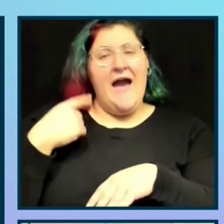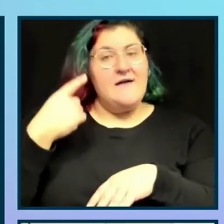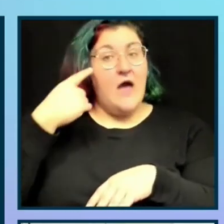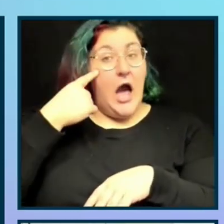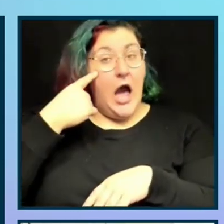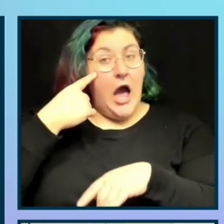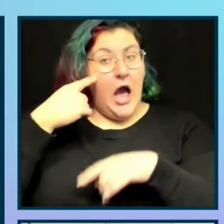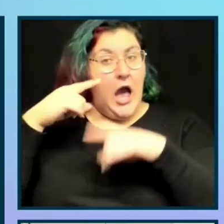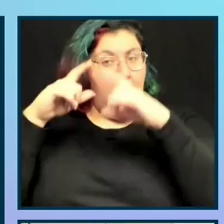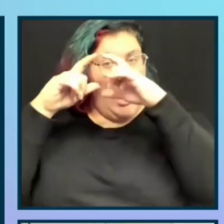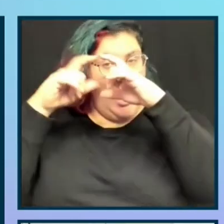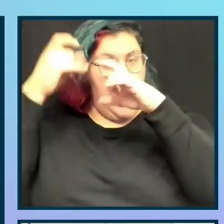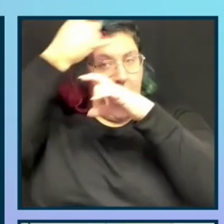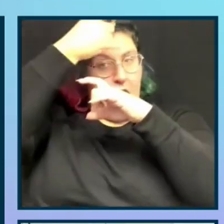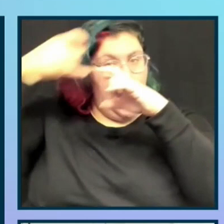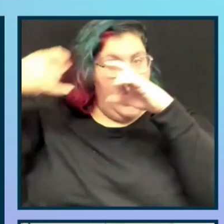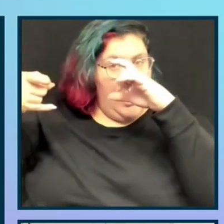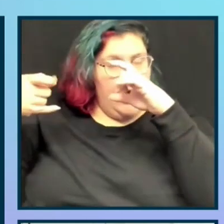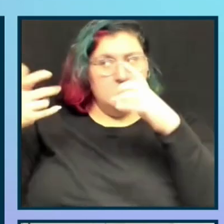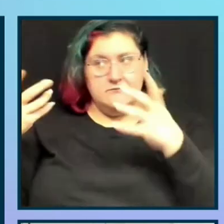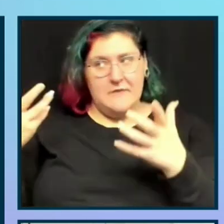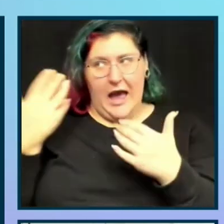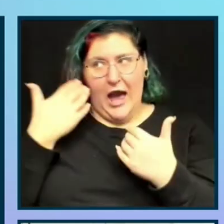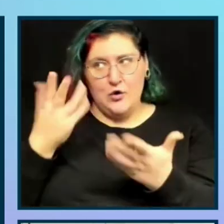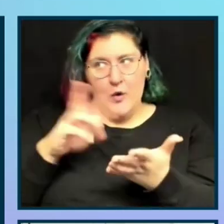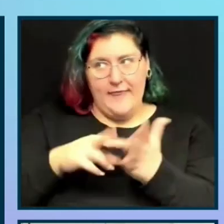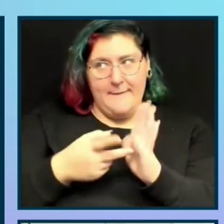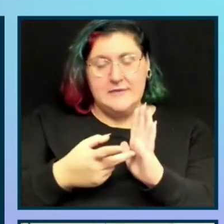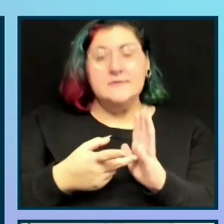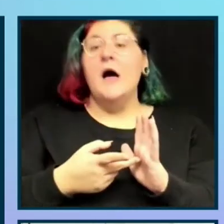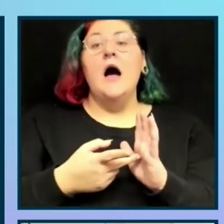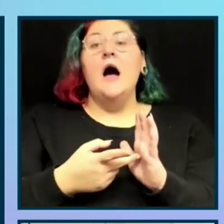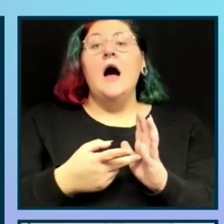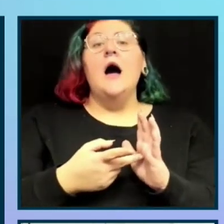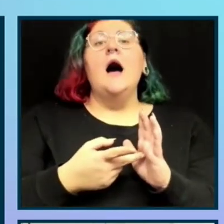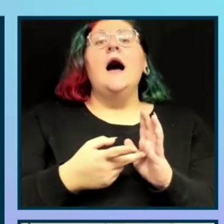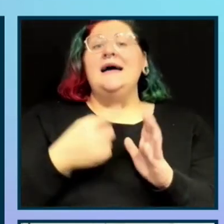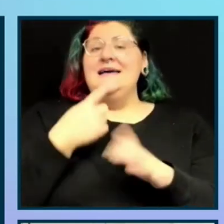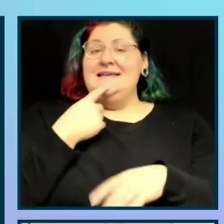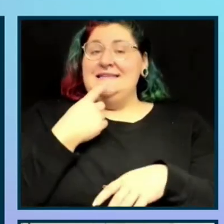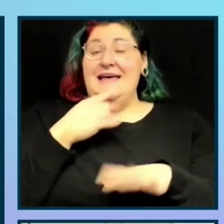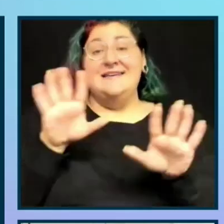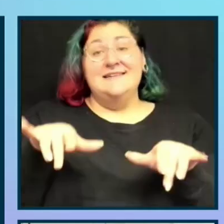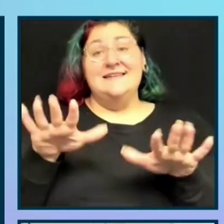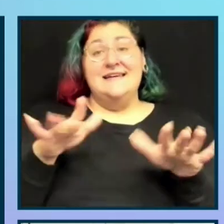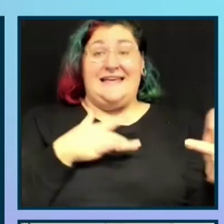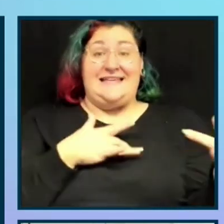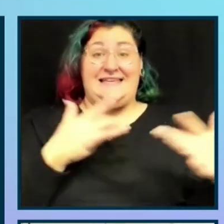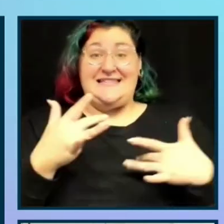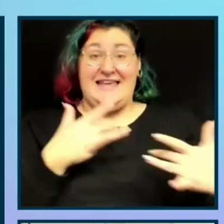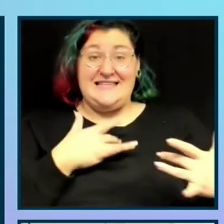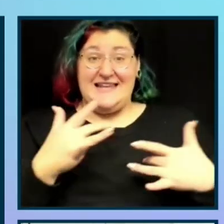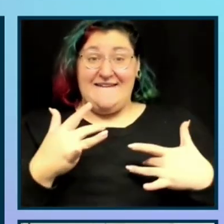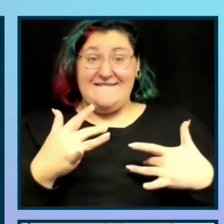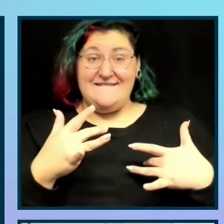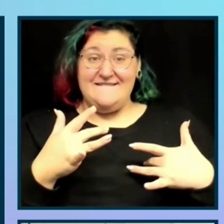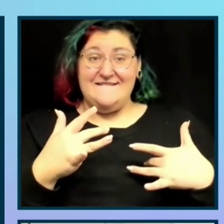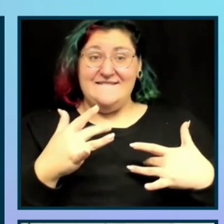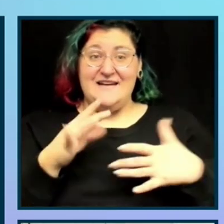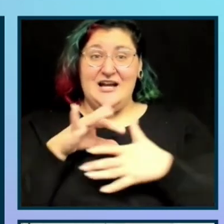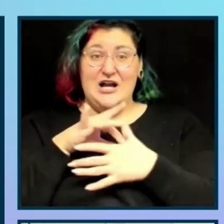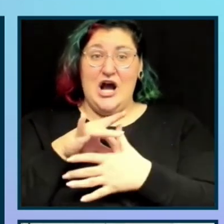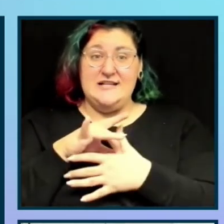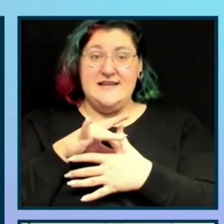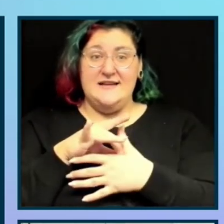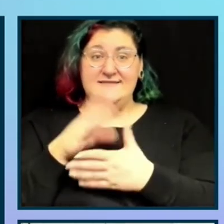it. I'm not quite sure what that's supposed to be saying. And then it says sensitive content. This photo contains sensitive content, which some people